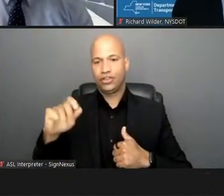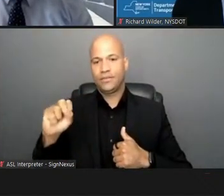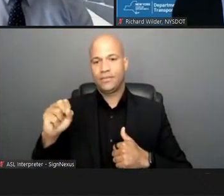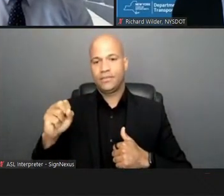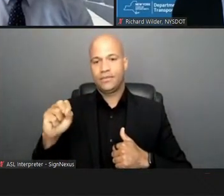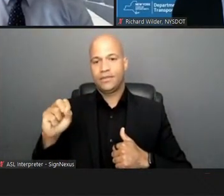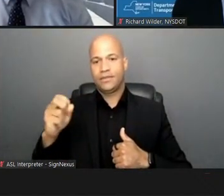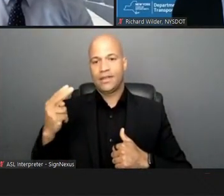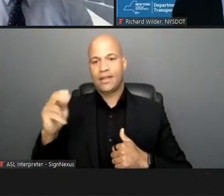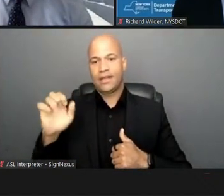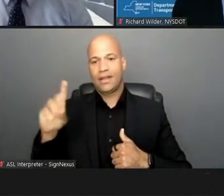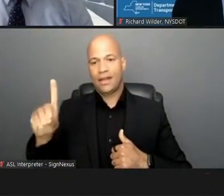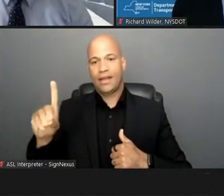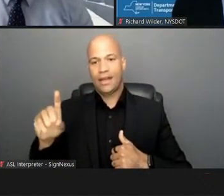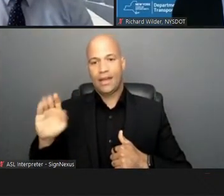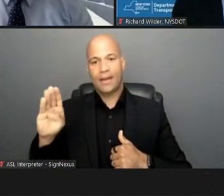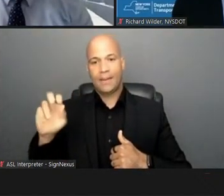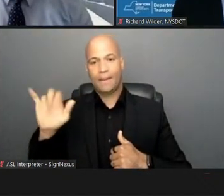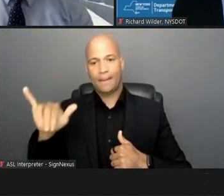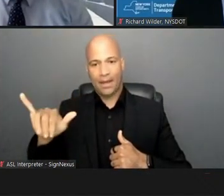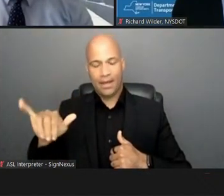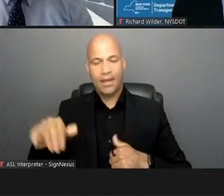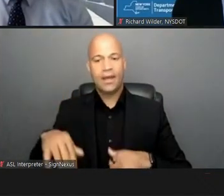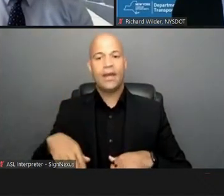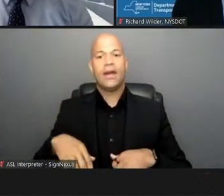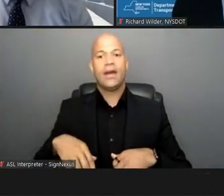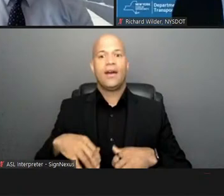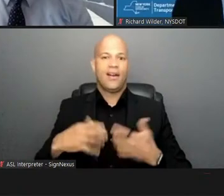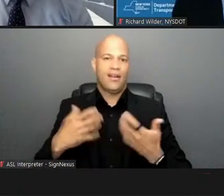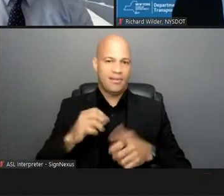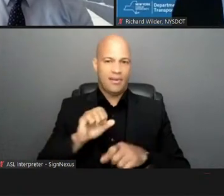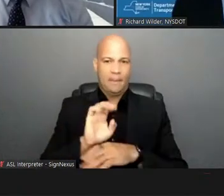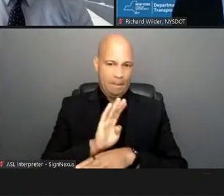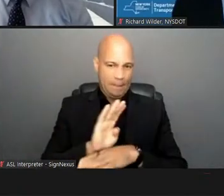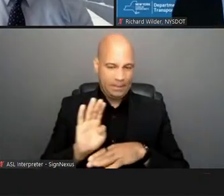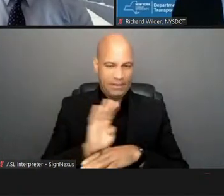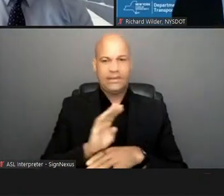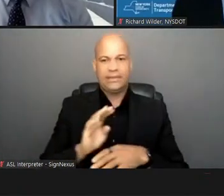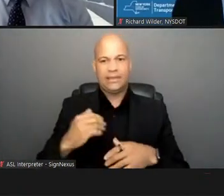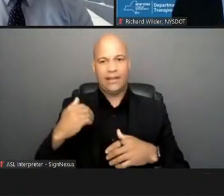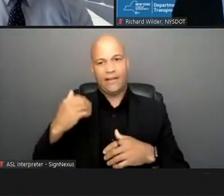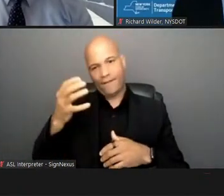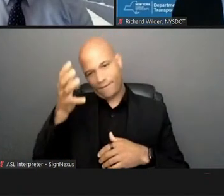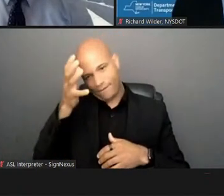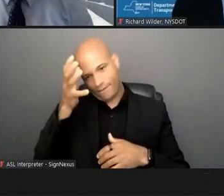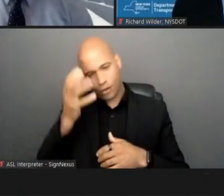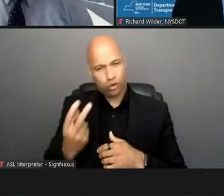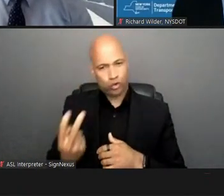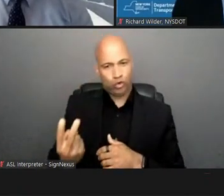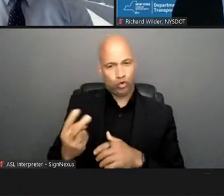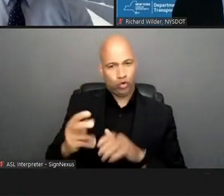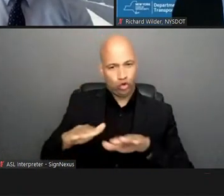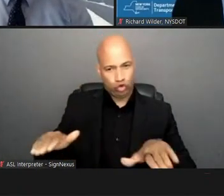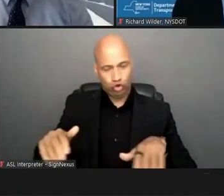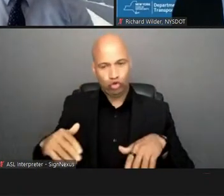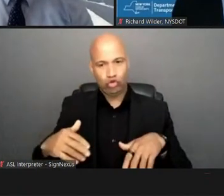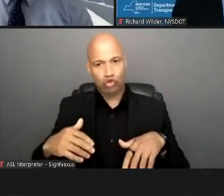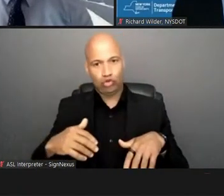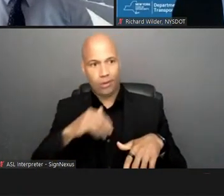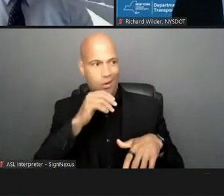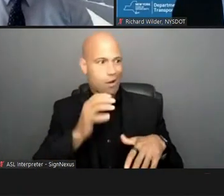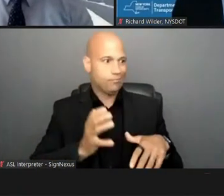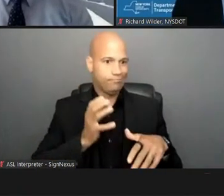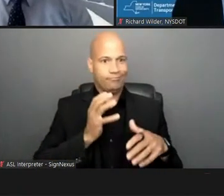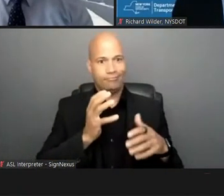small business owner I'm a middle class father of two and I need my car to earn my living not everyone in Manhattan is an investment banker or a web developer